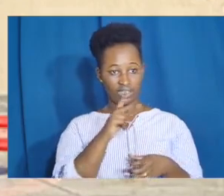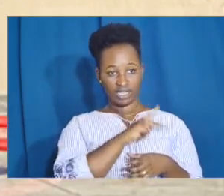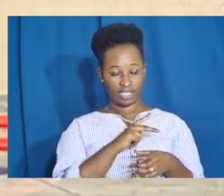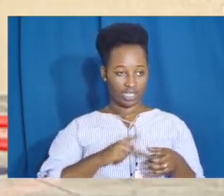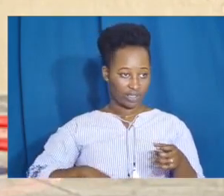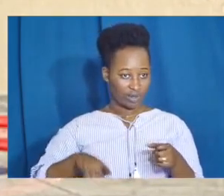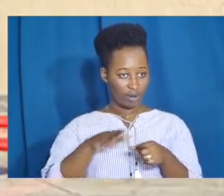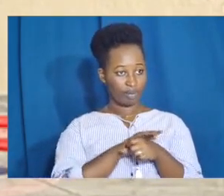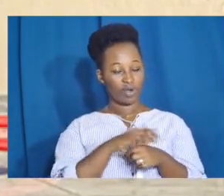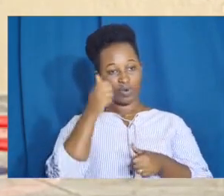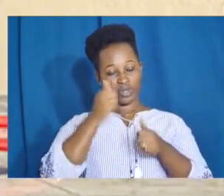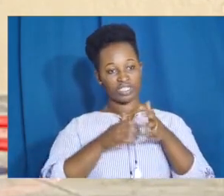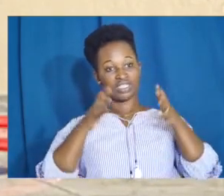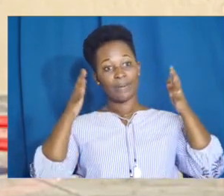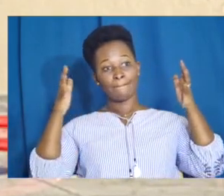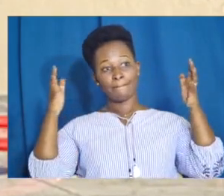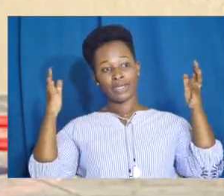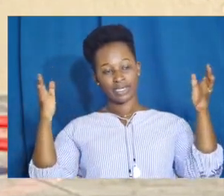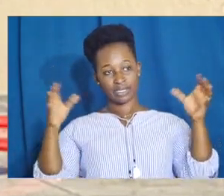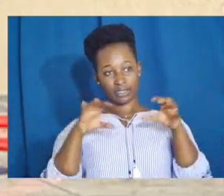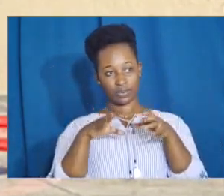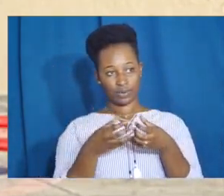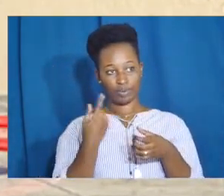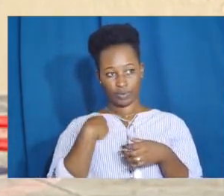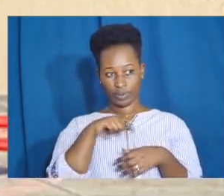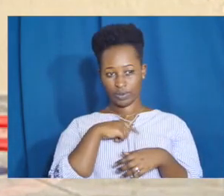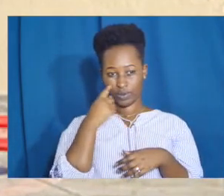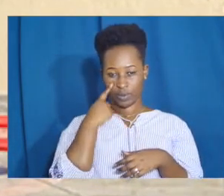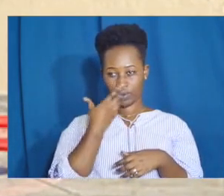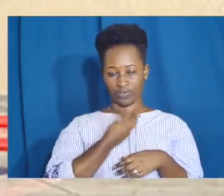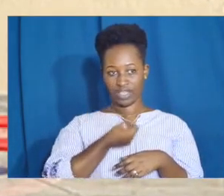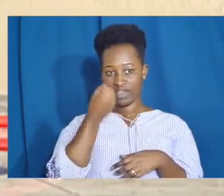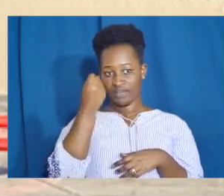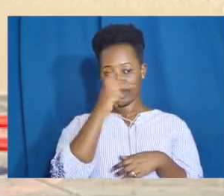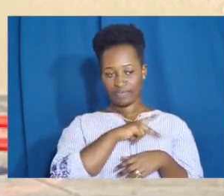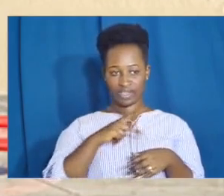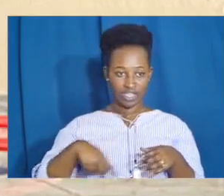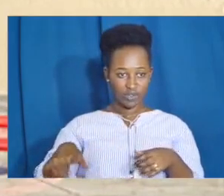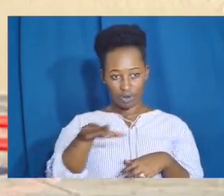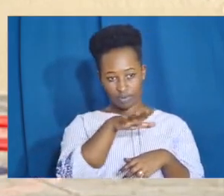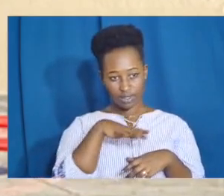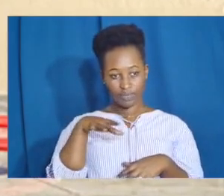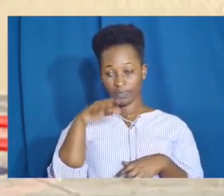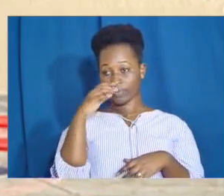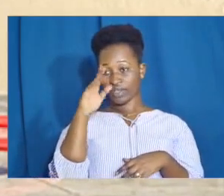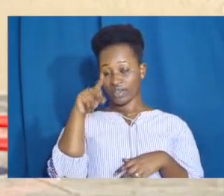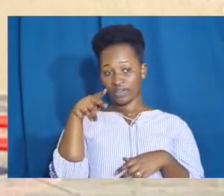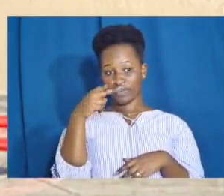Kingdom, which is the biggest group. We saw we have 5 kingdoms. Then